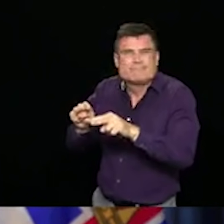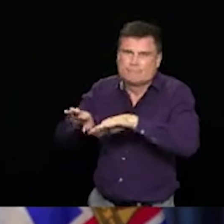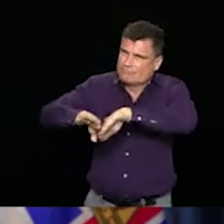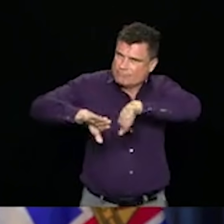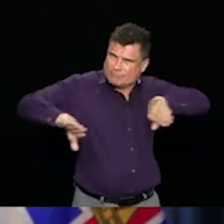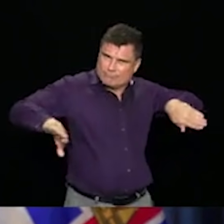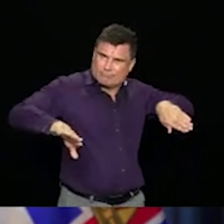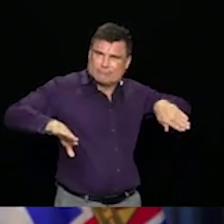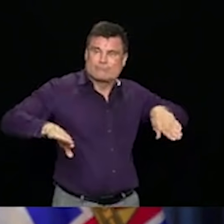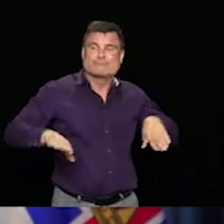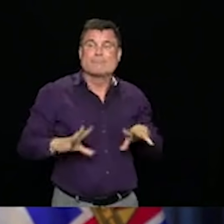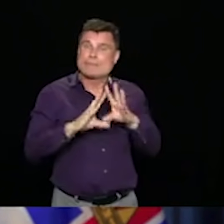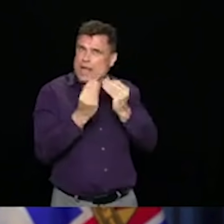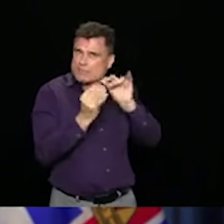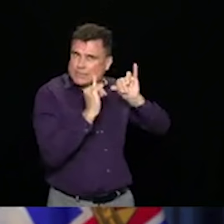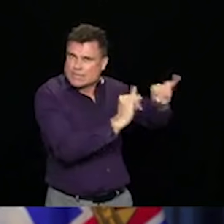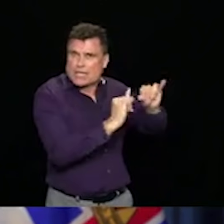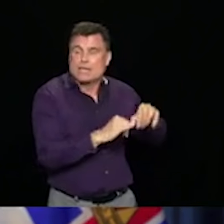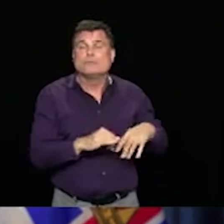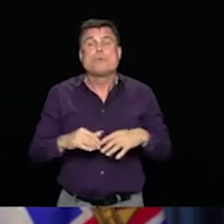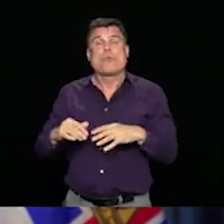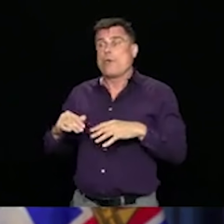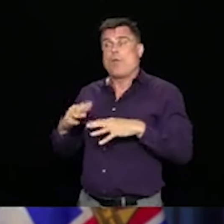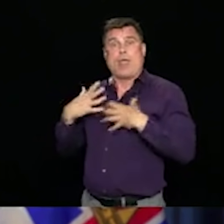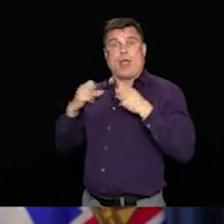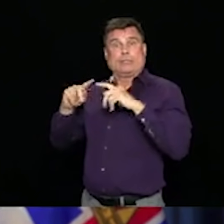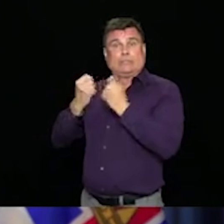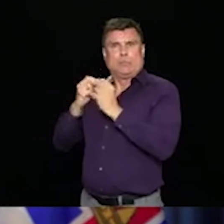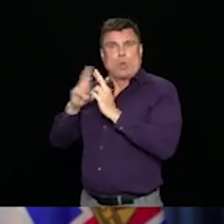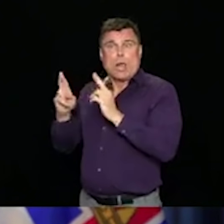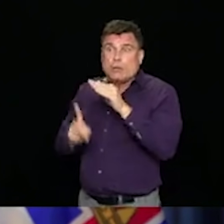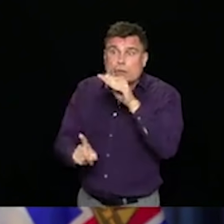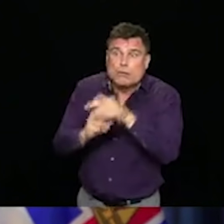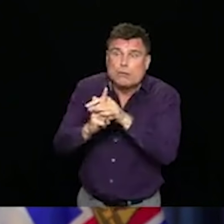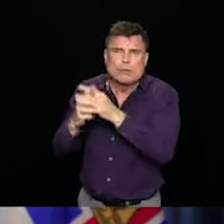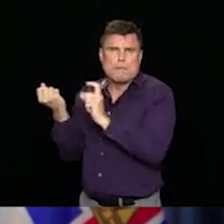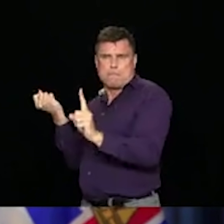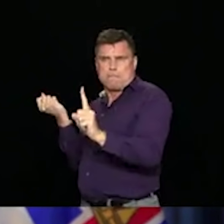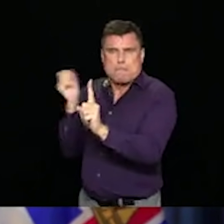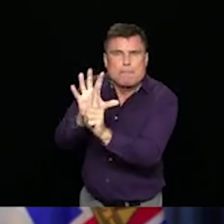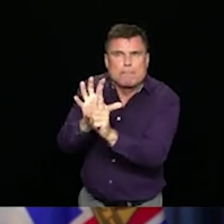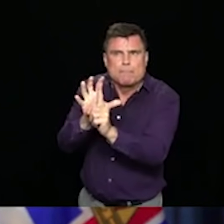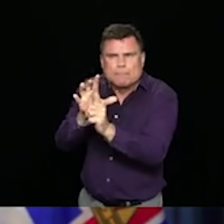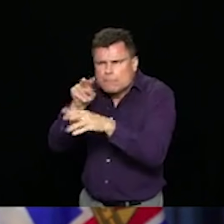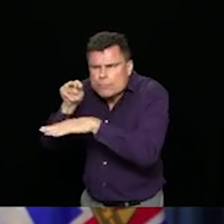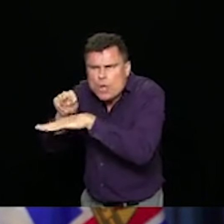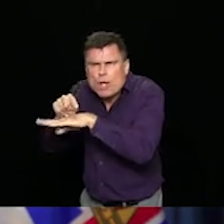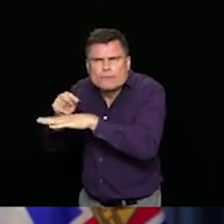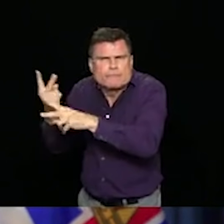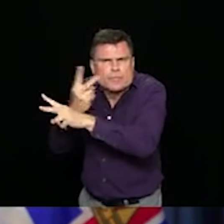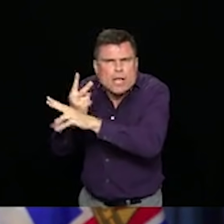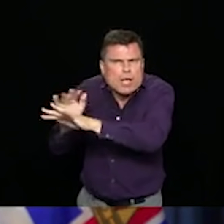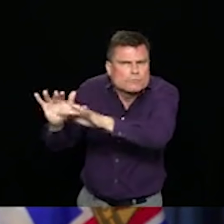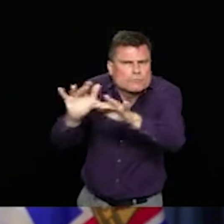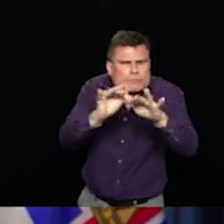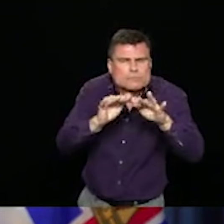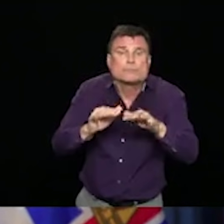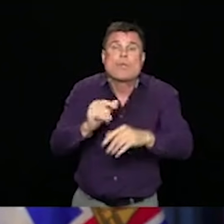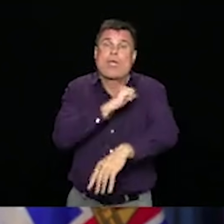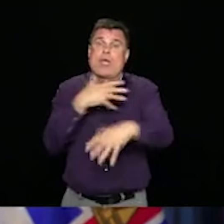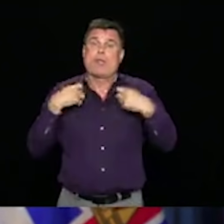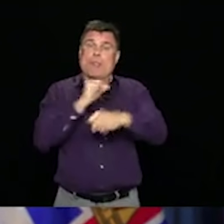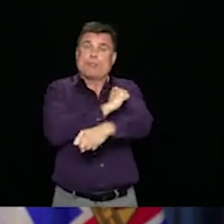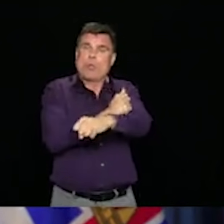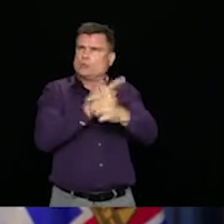of infection control specialists across the system, people who work for health authorities and have devoted themselves to this work.